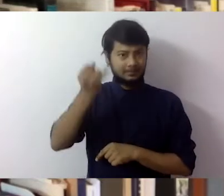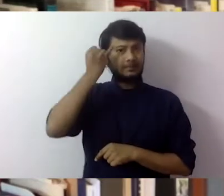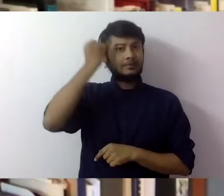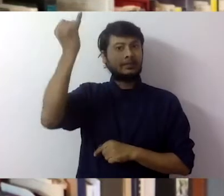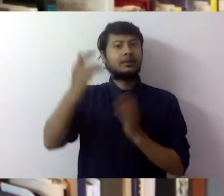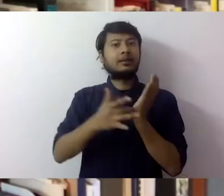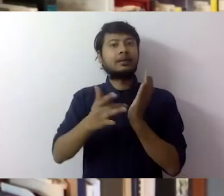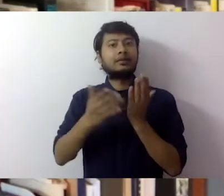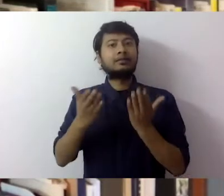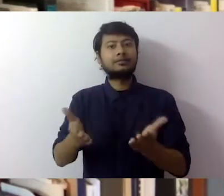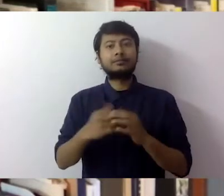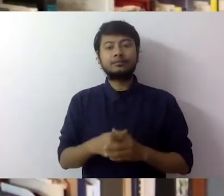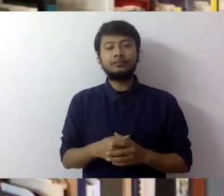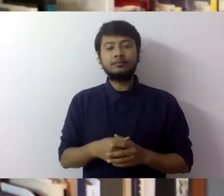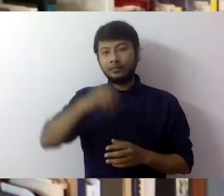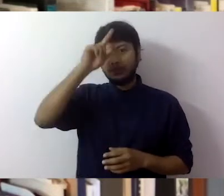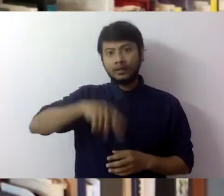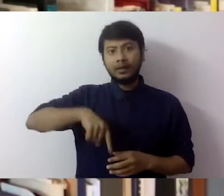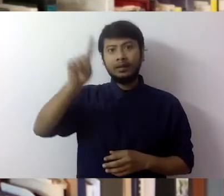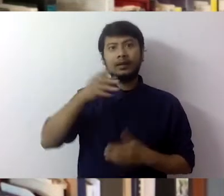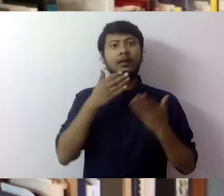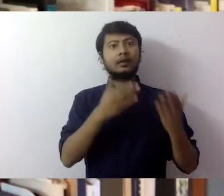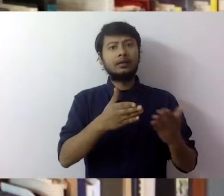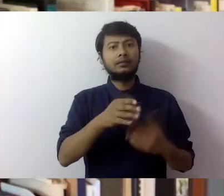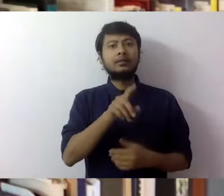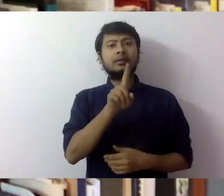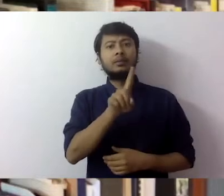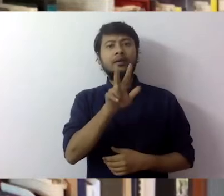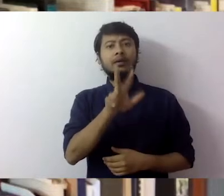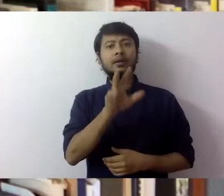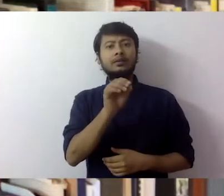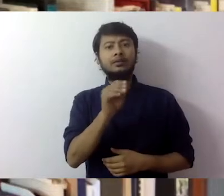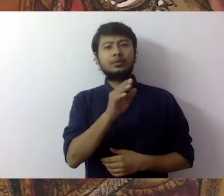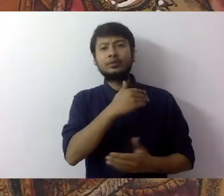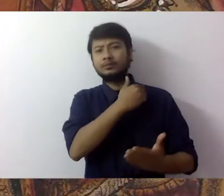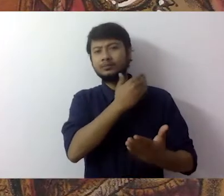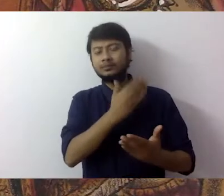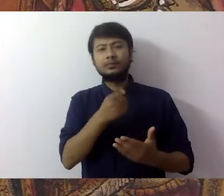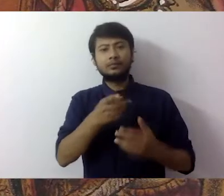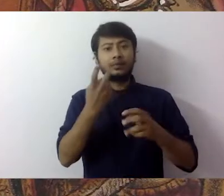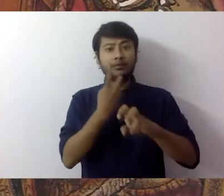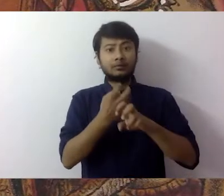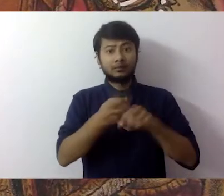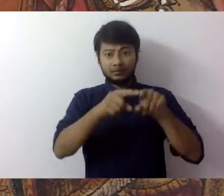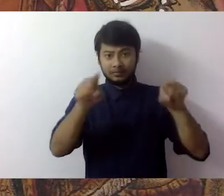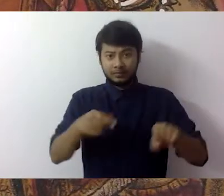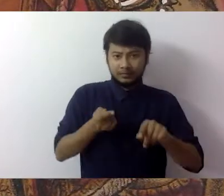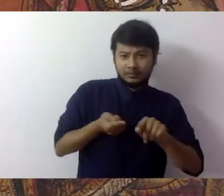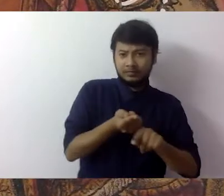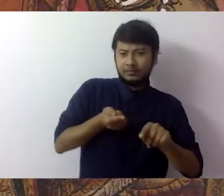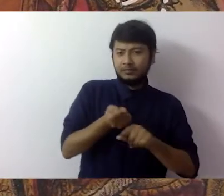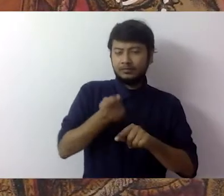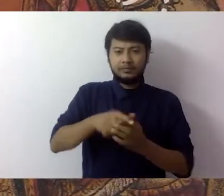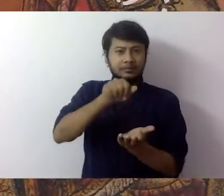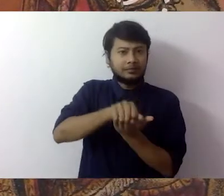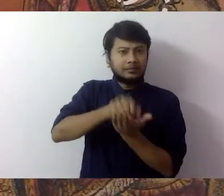20th century, India was at the center of a great expansion in lithographic printing. This print was made by a small press called